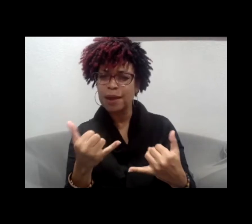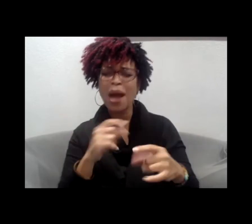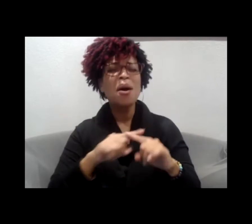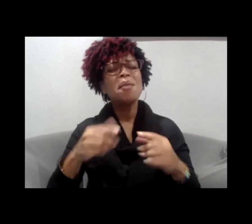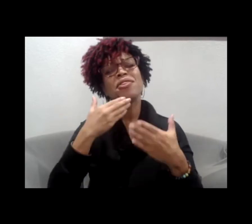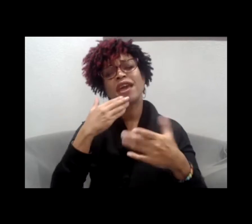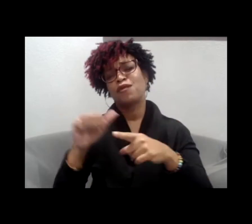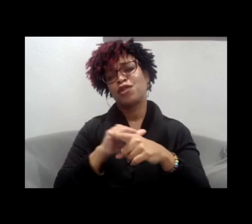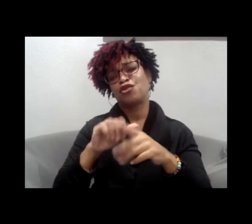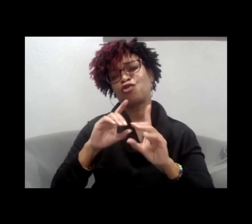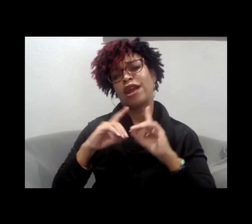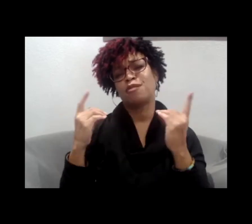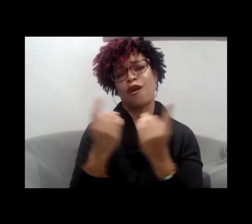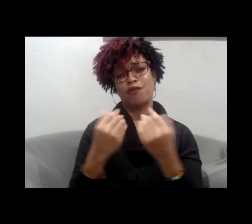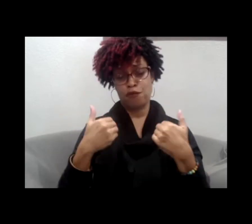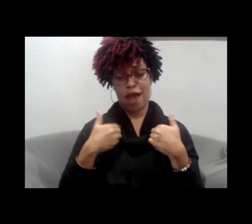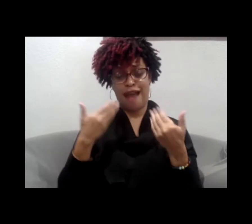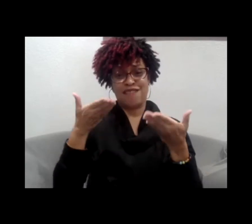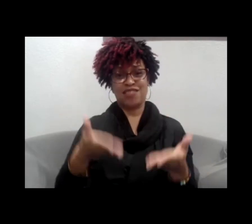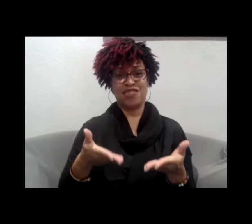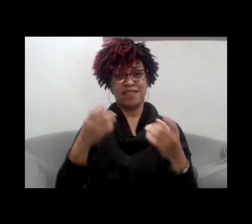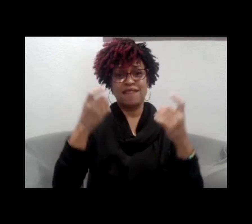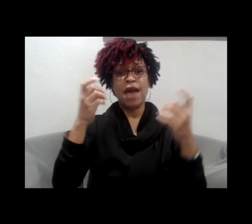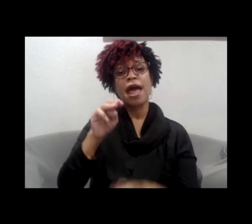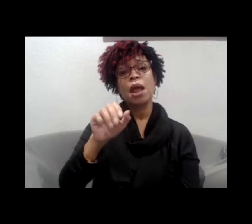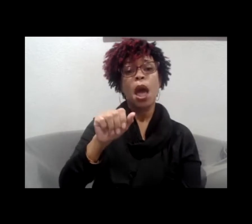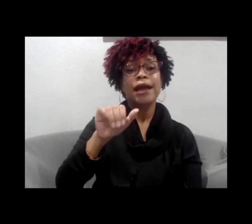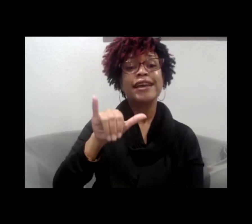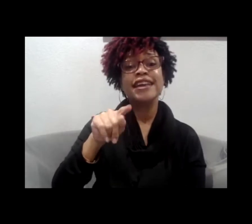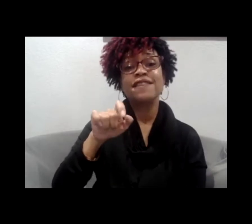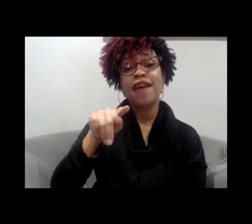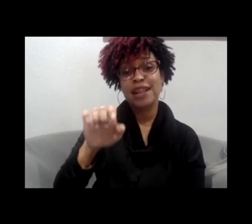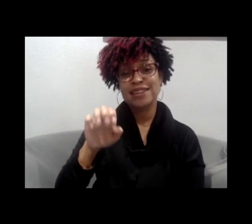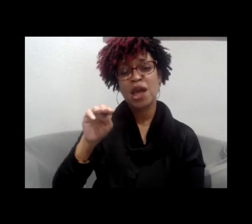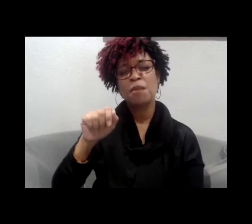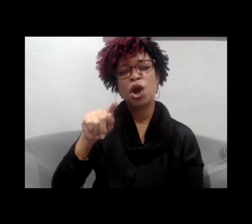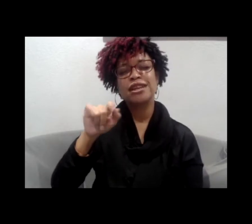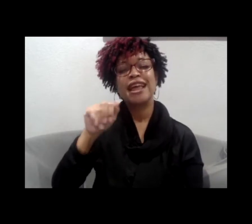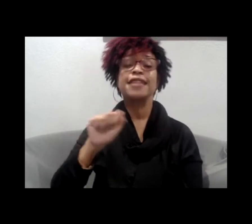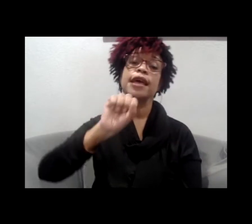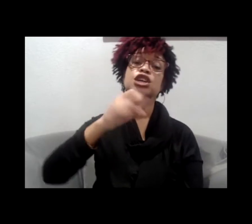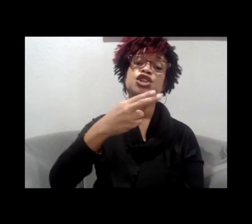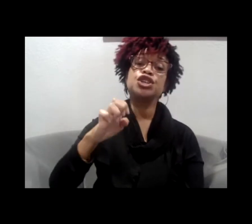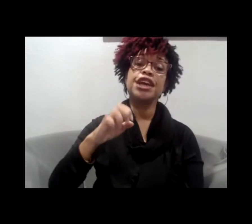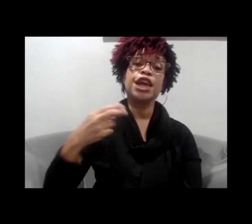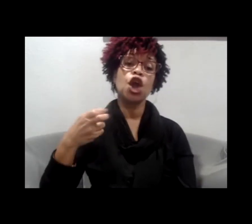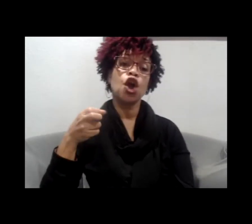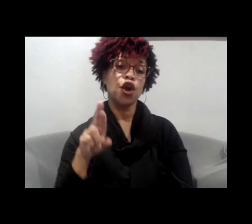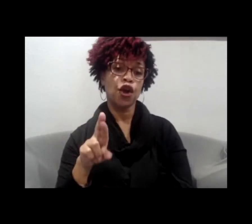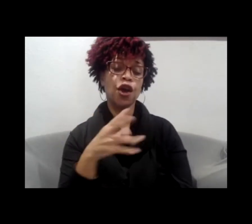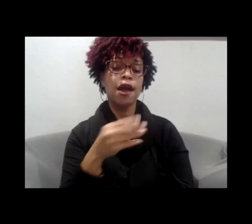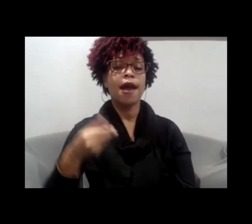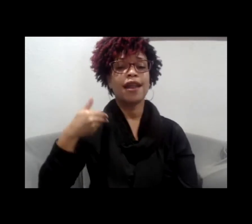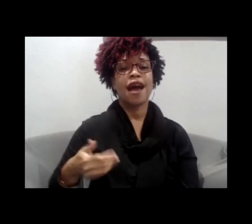training department for hosting this. My name is Yvette Martinez. My pronouns are she, her, and I am